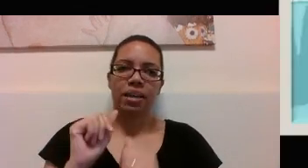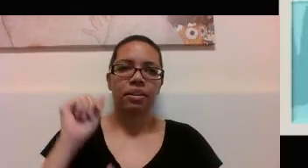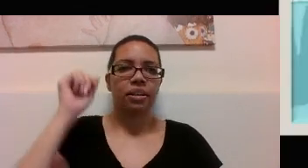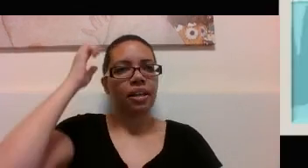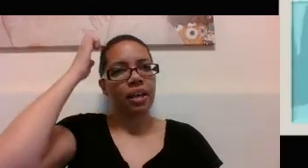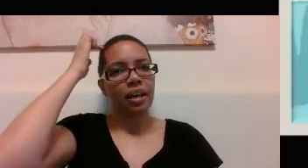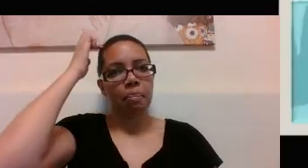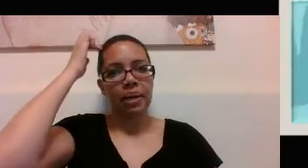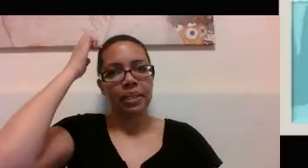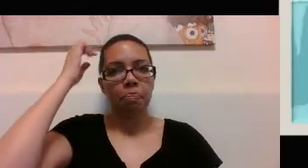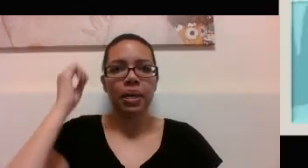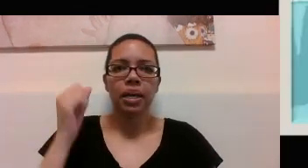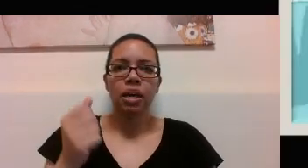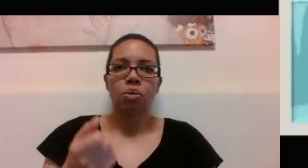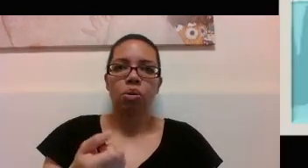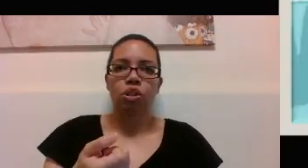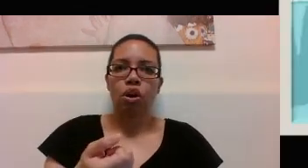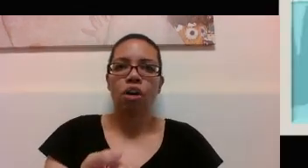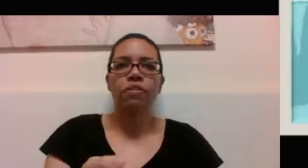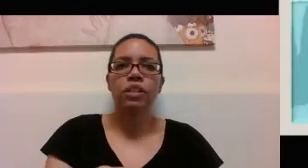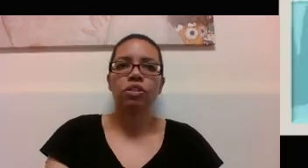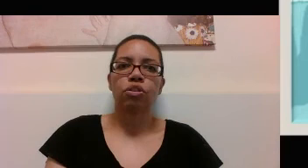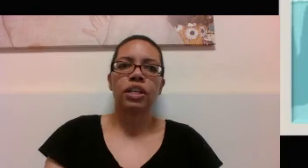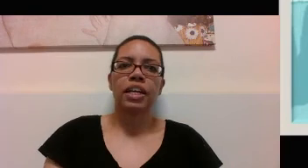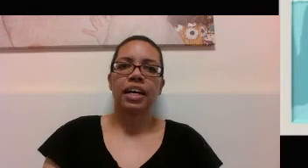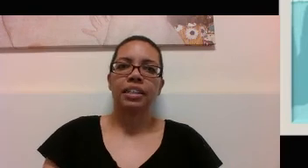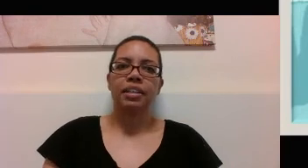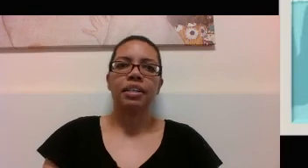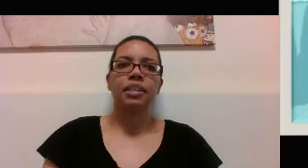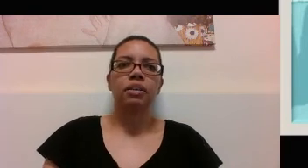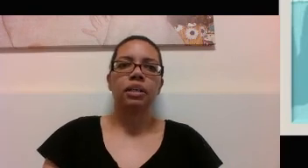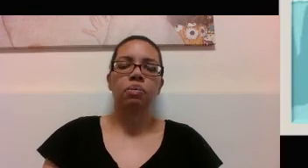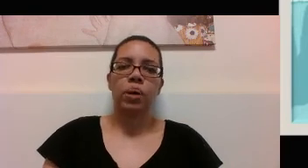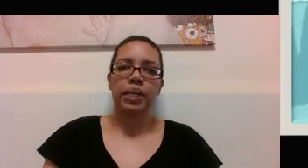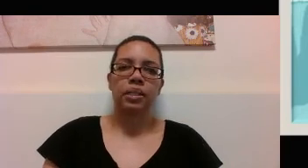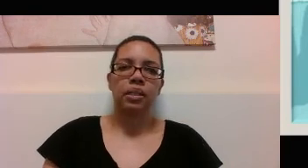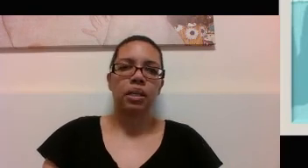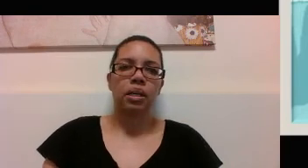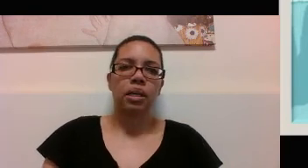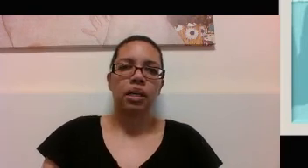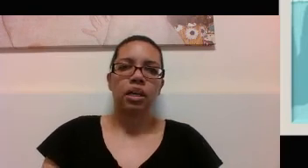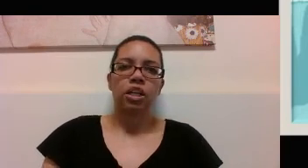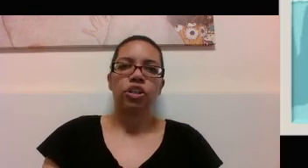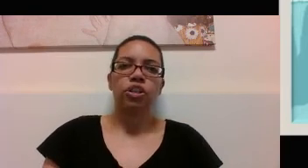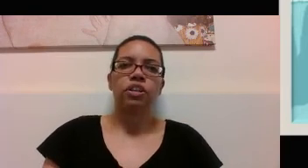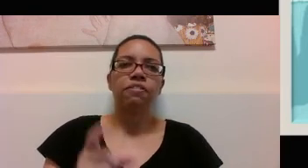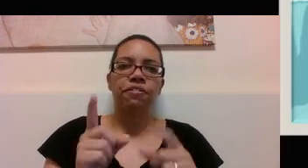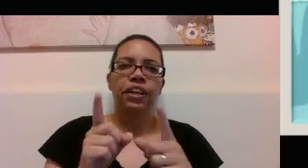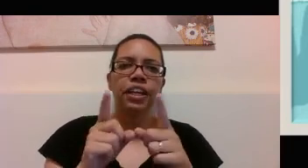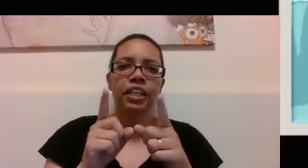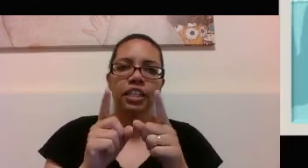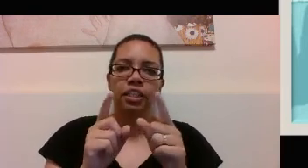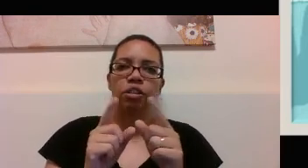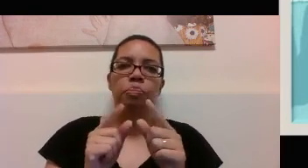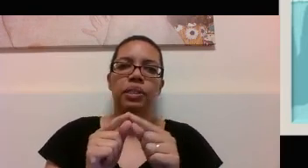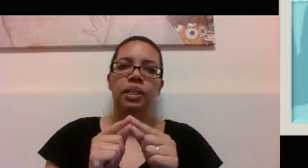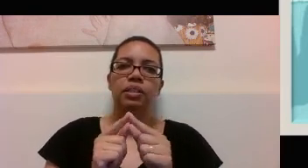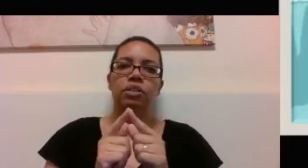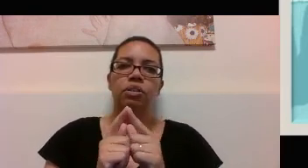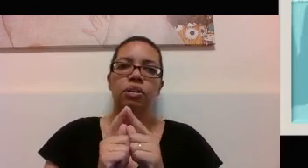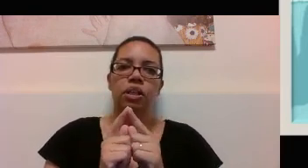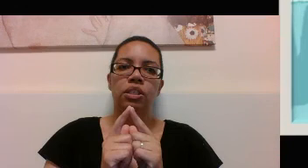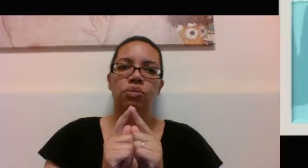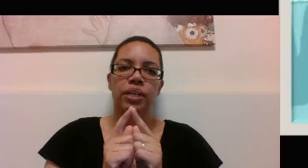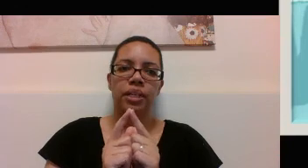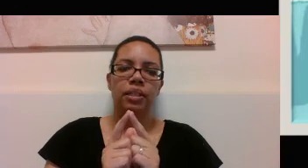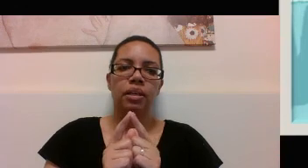Not quite. But the bee was off his trolley and lying in wait. You're finished, Super